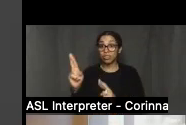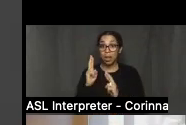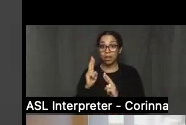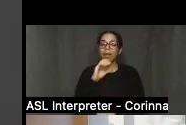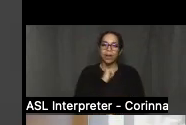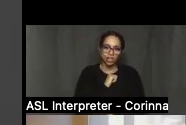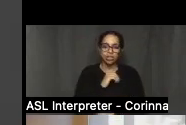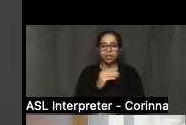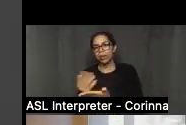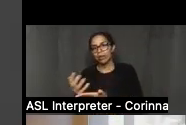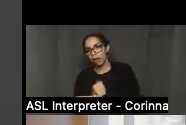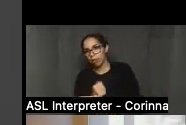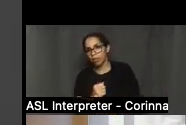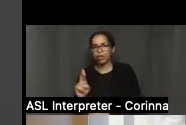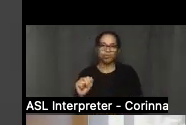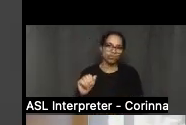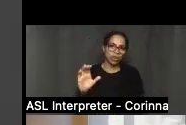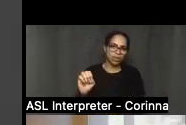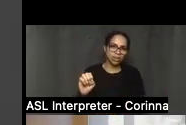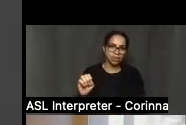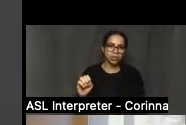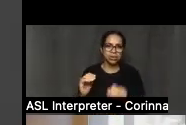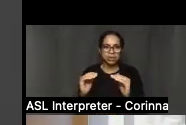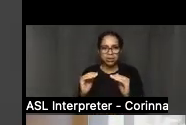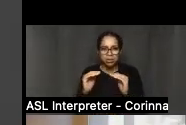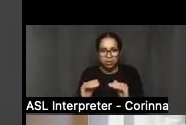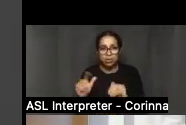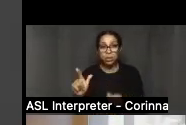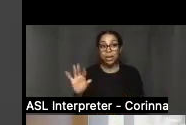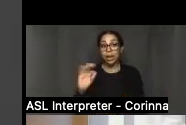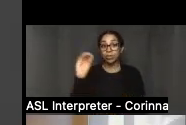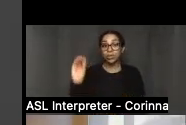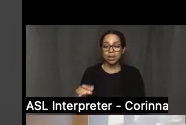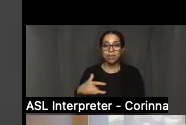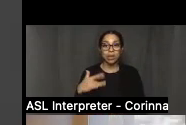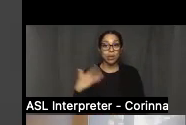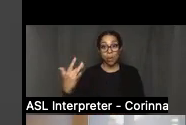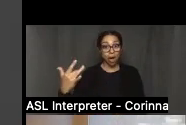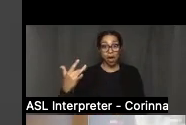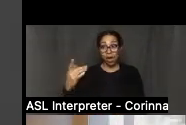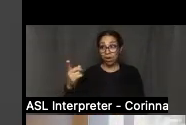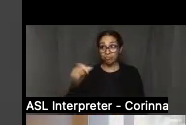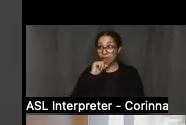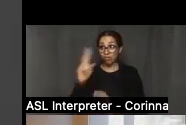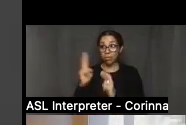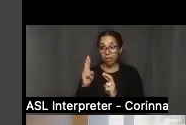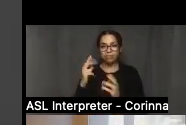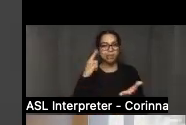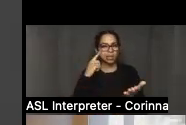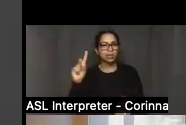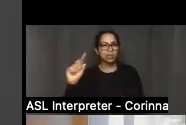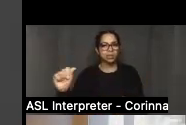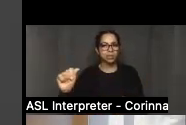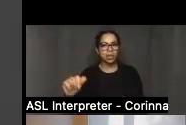race. Just slightly lower than that, 29% also identified because of having a disability or some sort of a mental